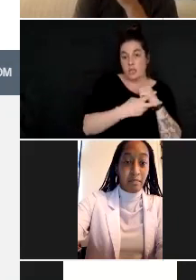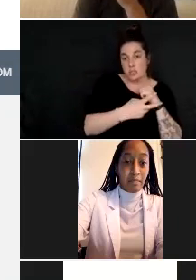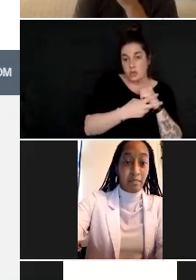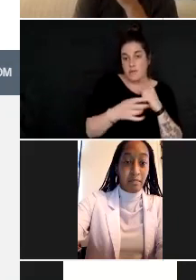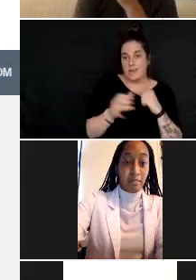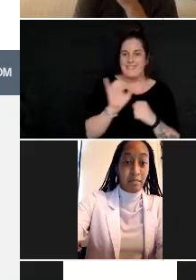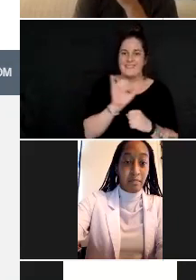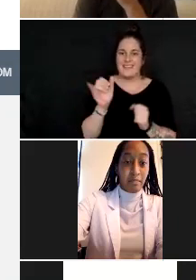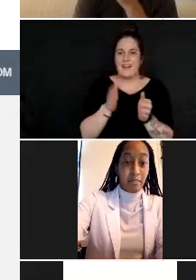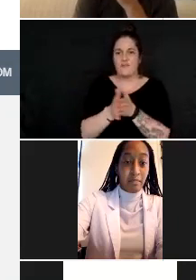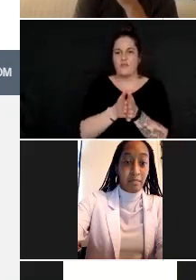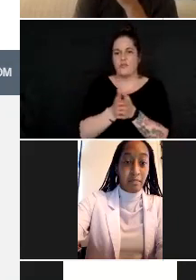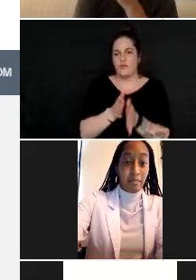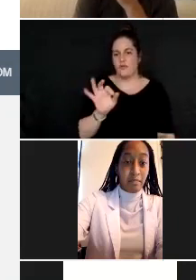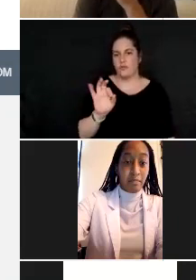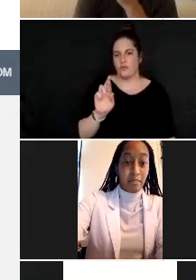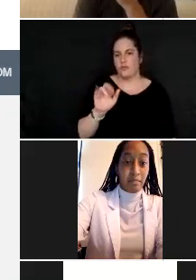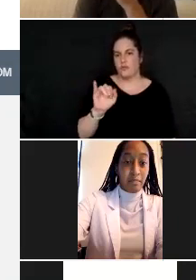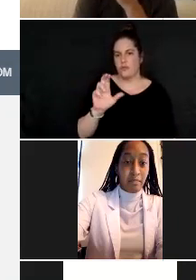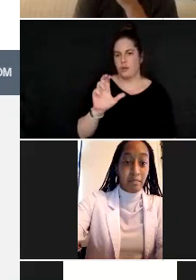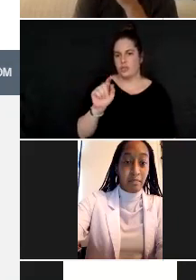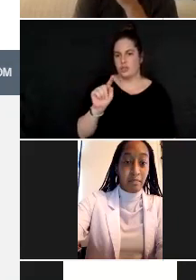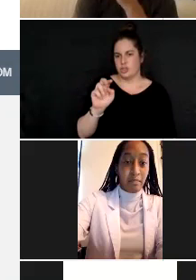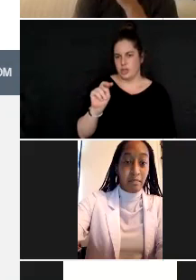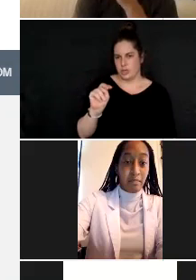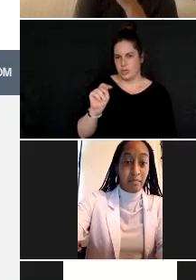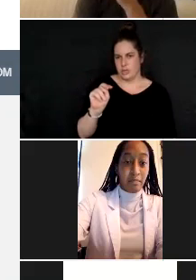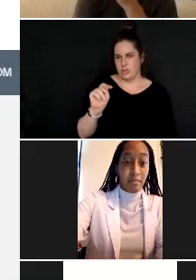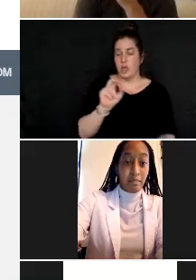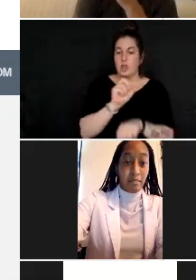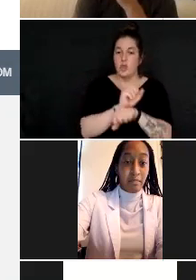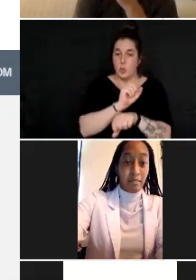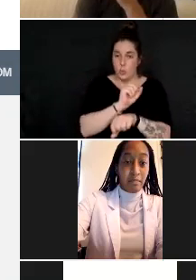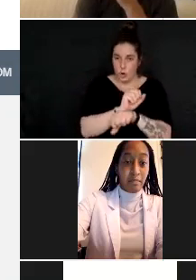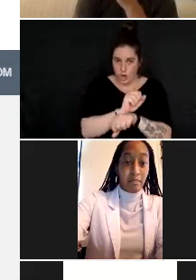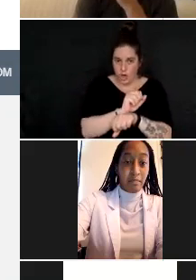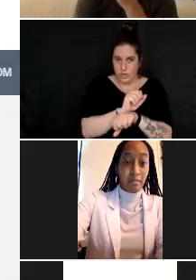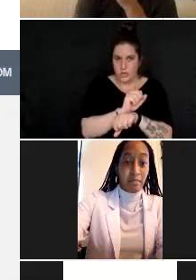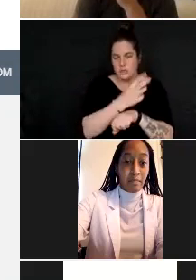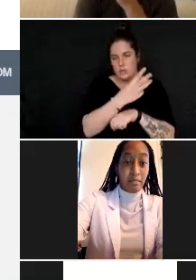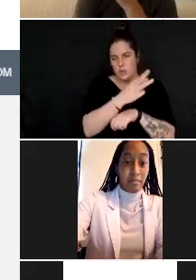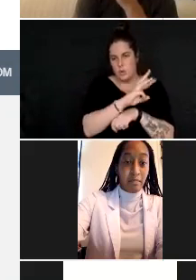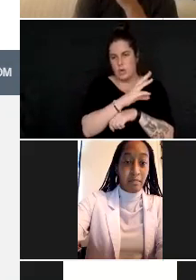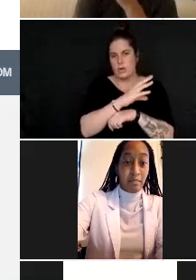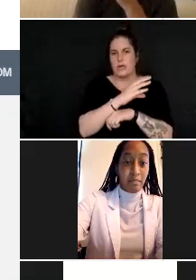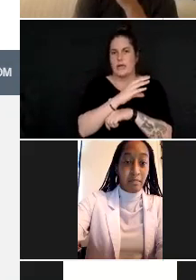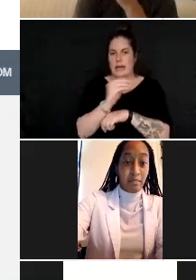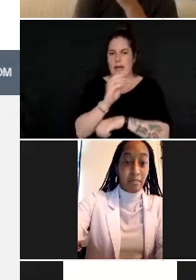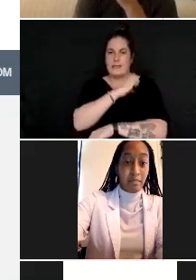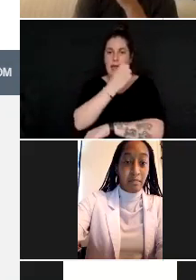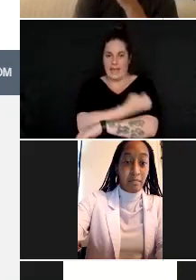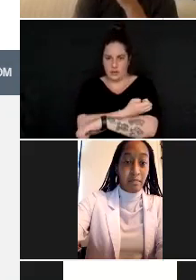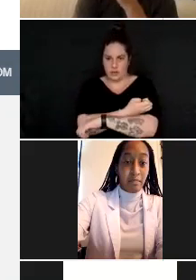friction, the work done and the energy utilized in the system is path